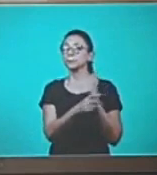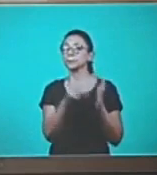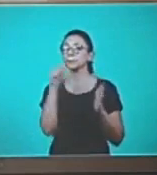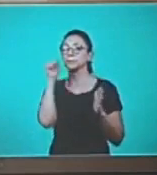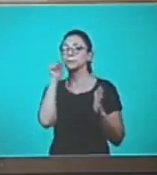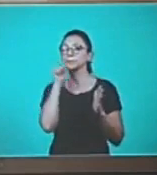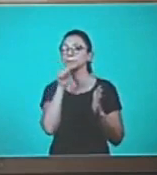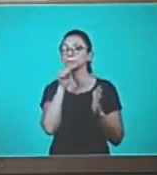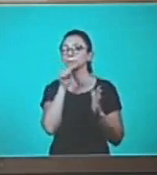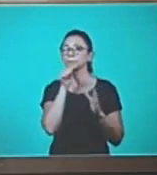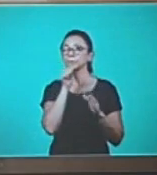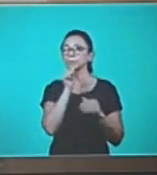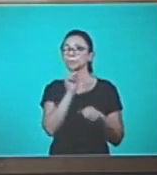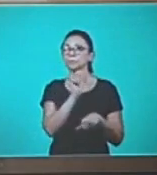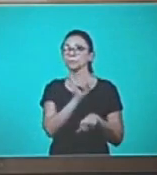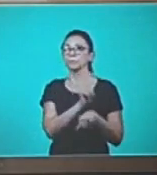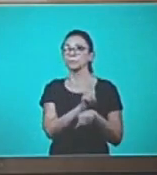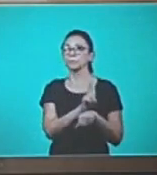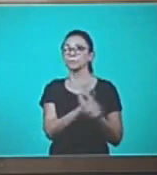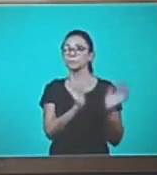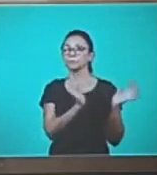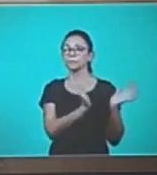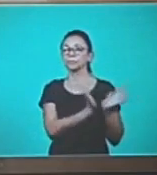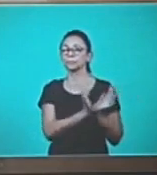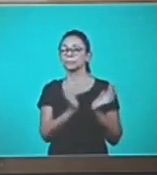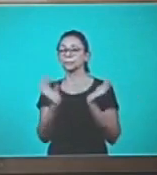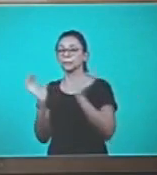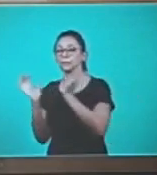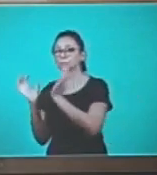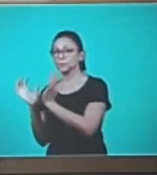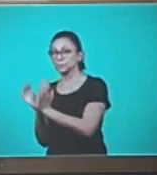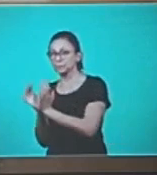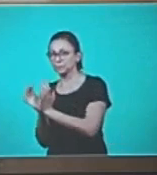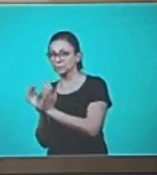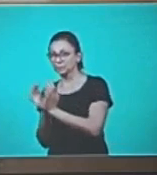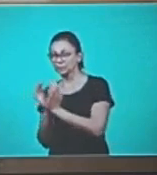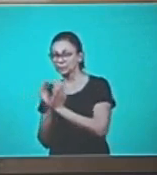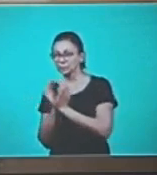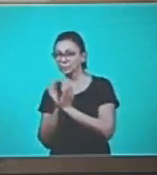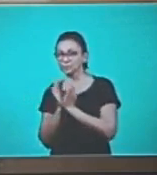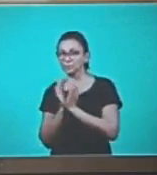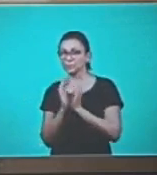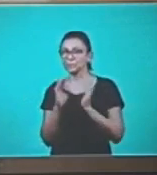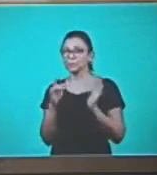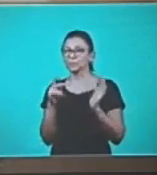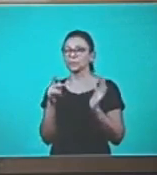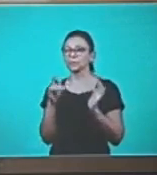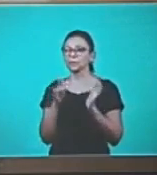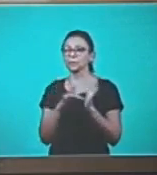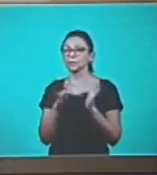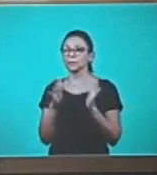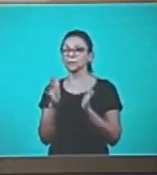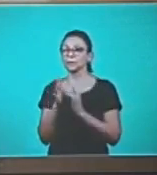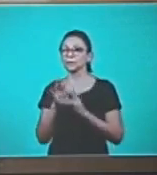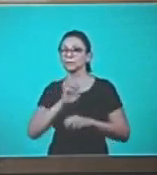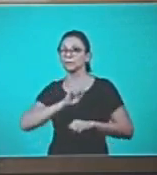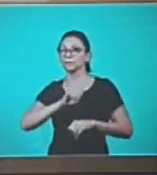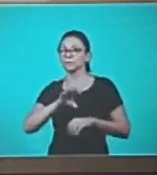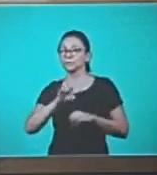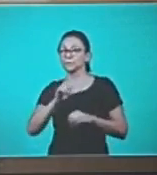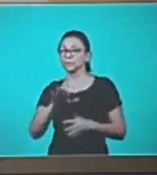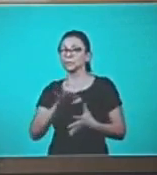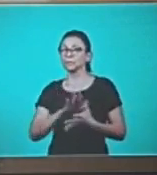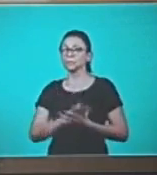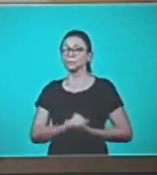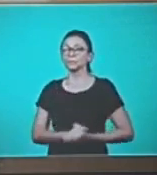in which Jesus speaks of a man that entered into the feast but he didn't have the wedding garments. The king came and